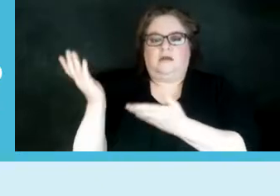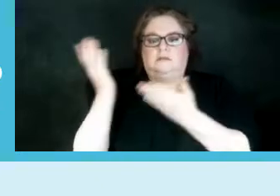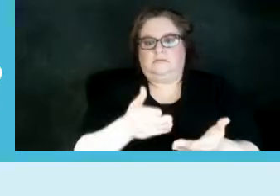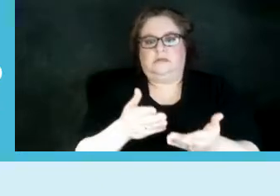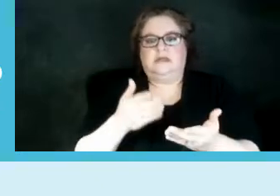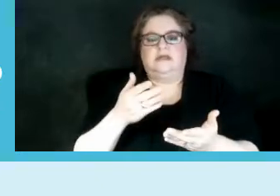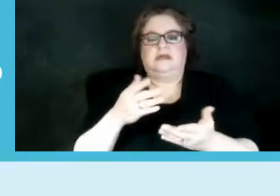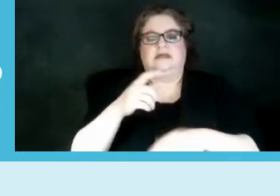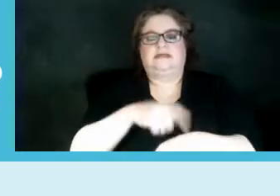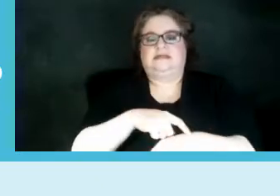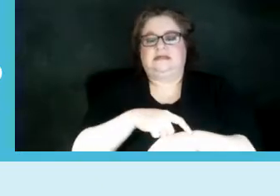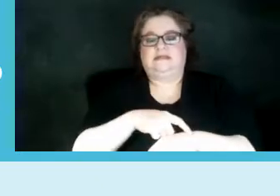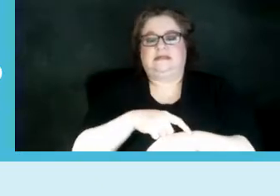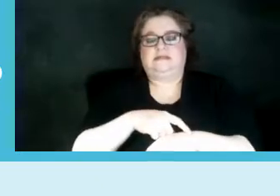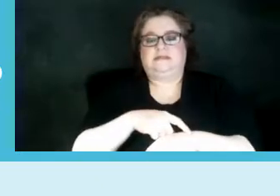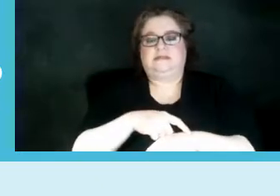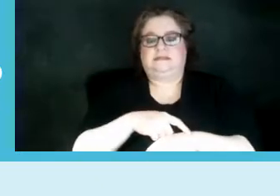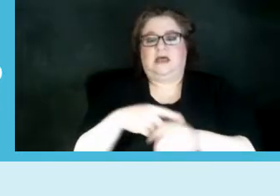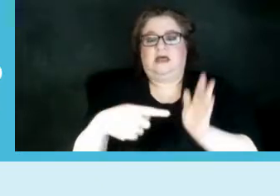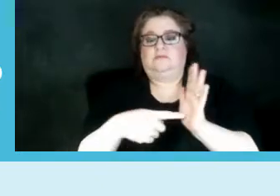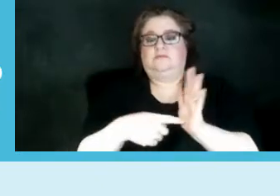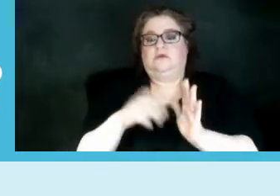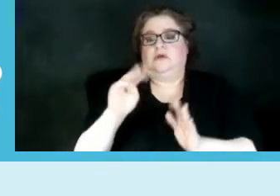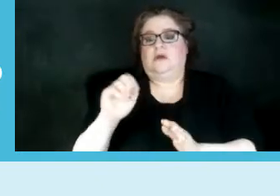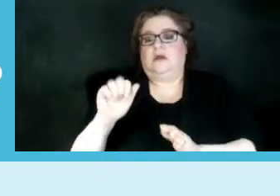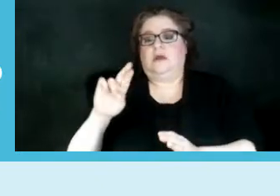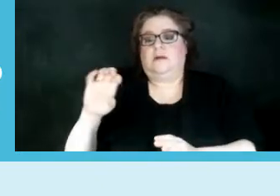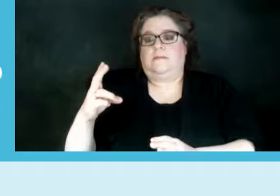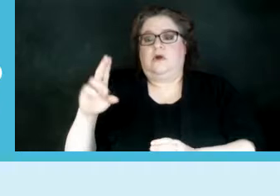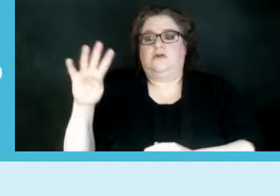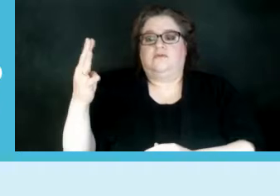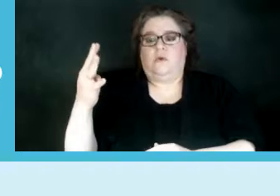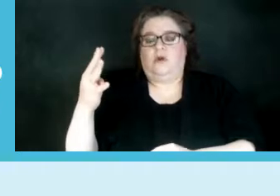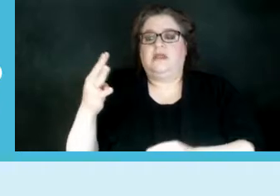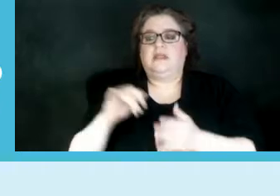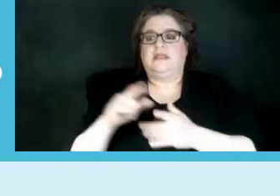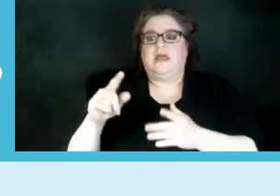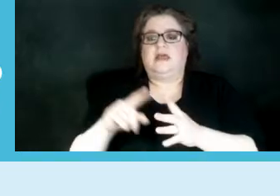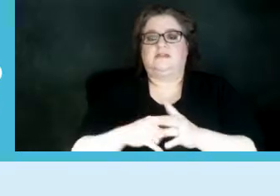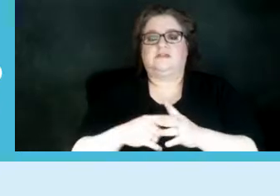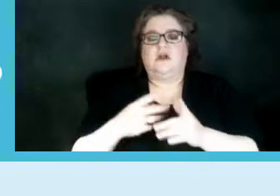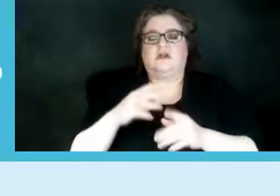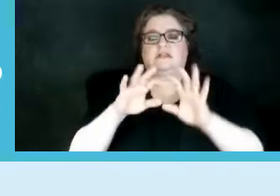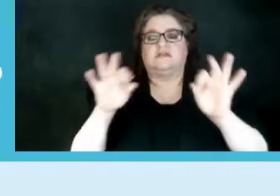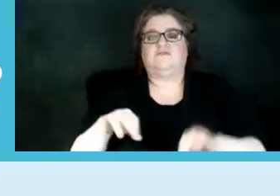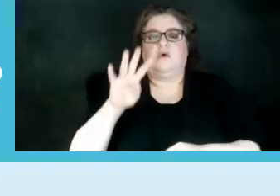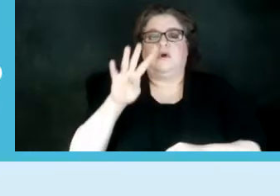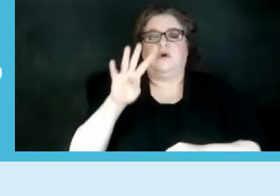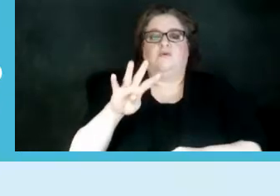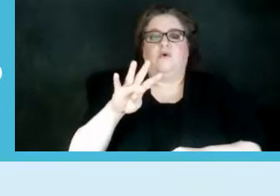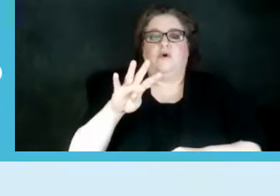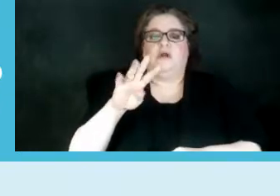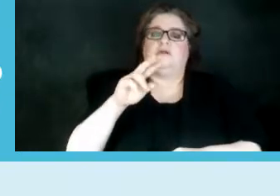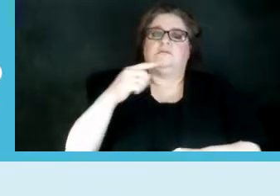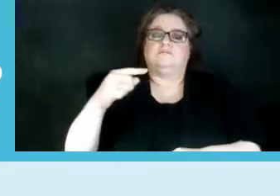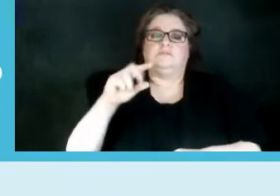4th. And your campaign really begins with that candidate statement. That's Form 422. You're sharing about